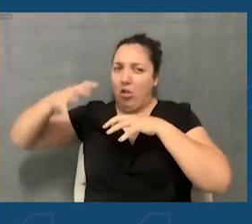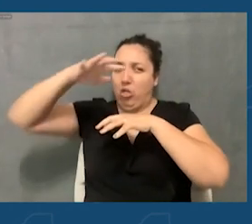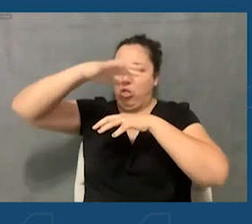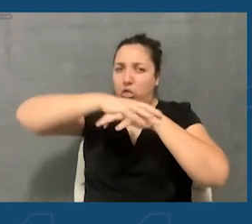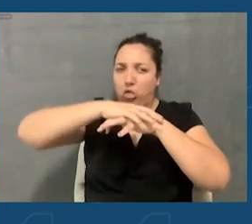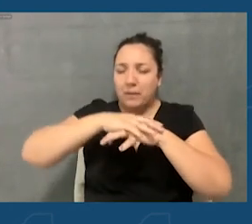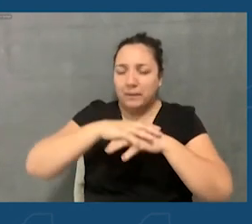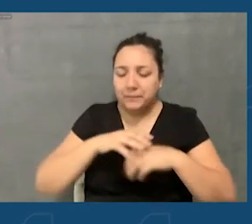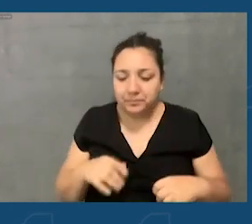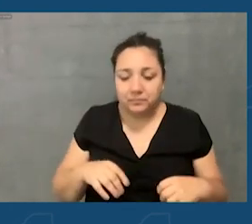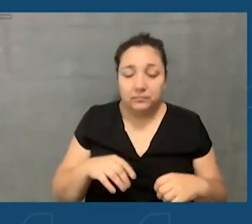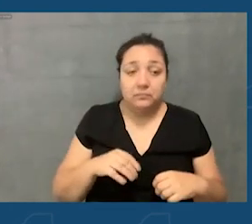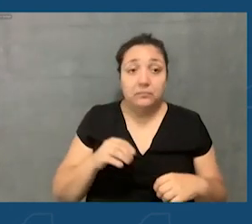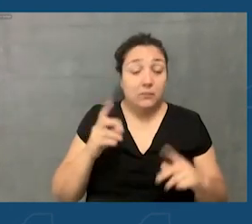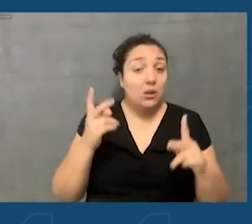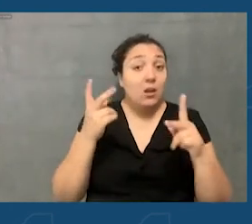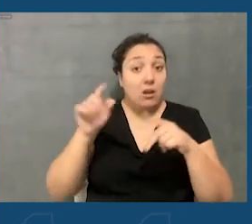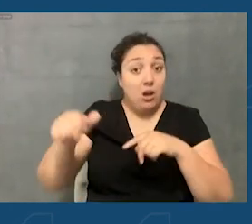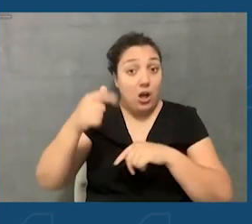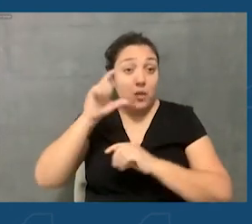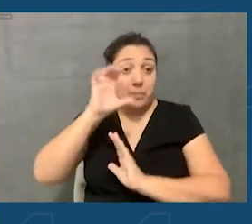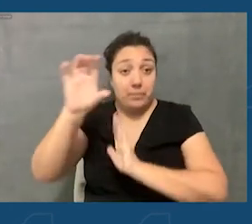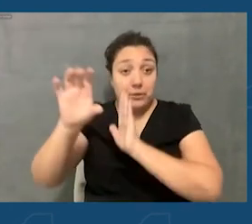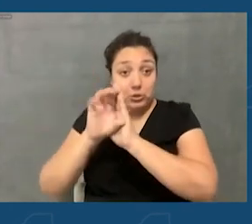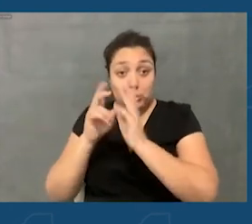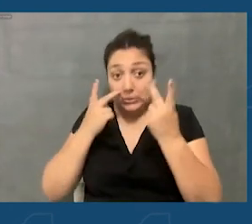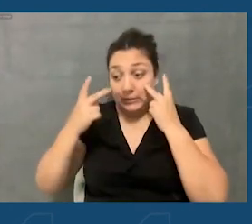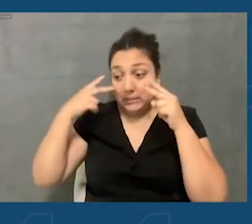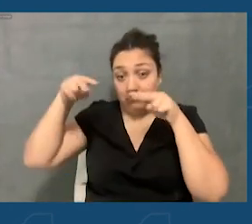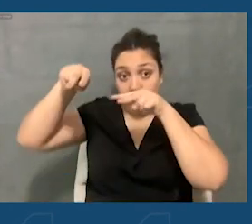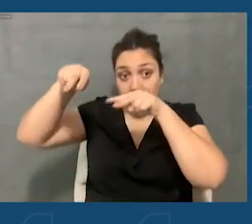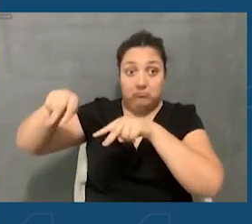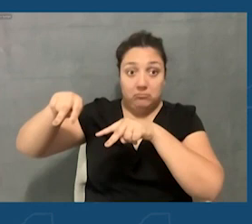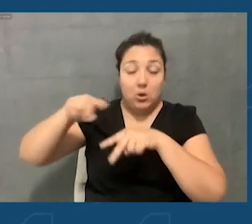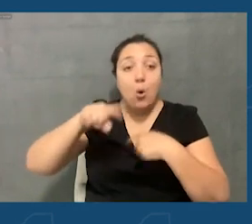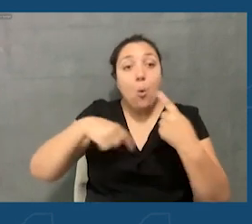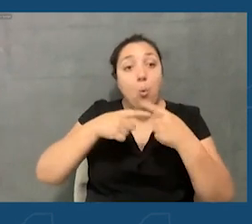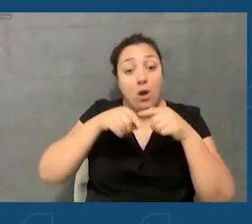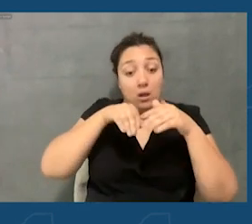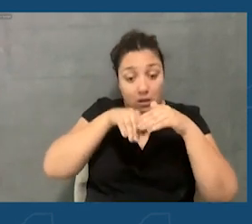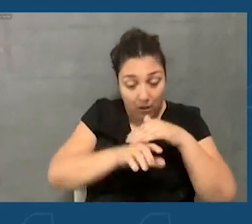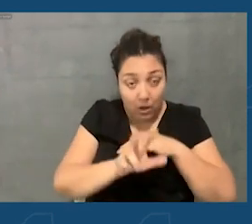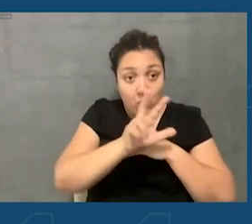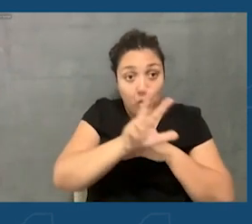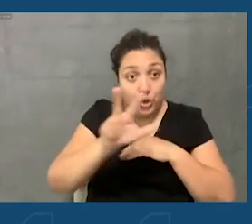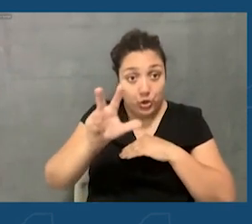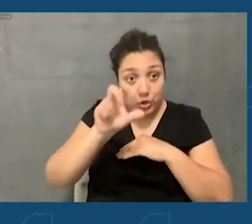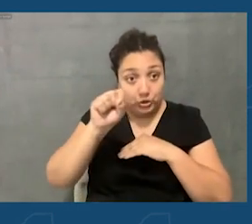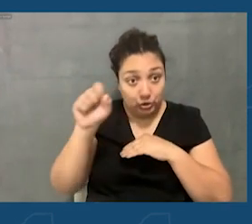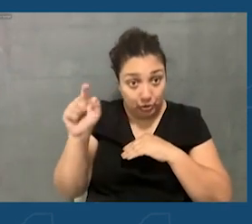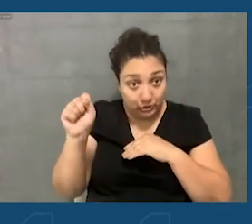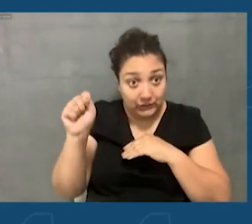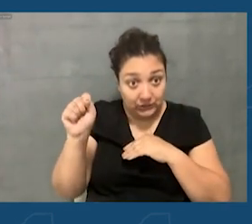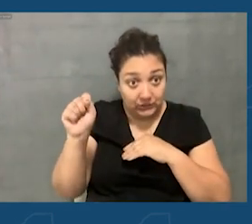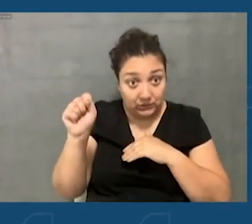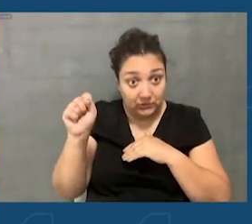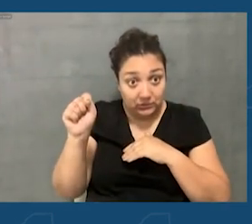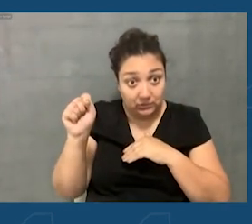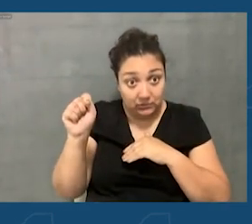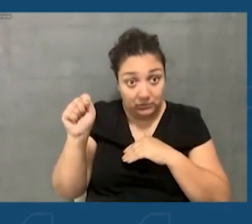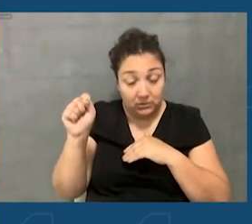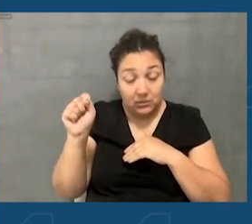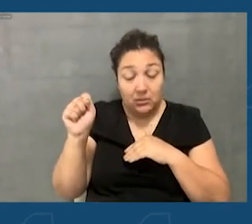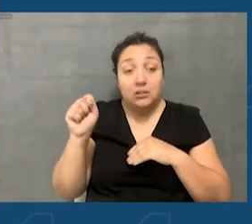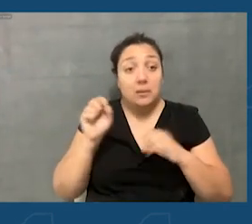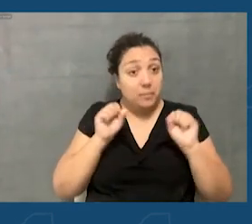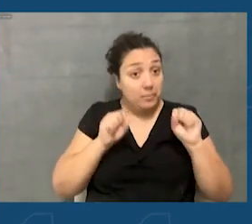From higher up, this is what you will see as you enter from 33rd Street. Again, this is possible because the